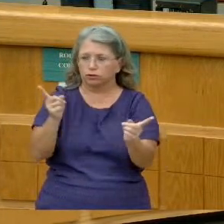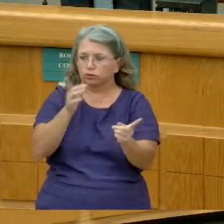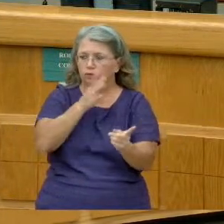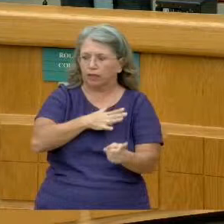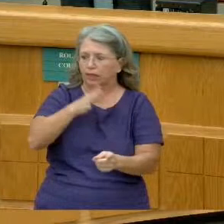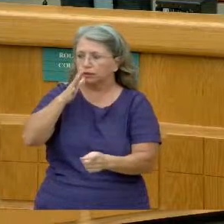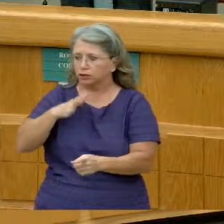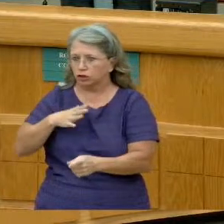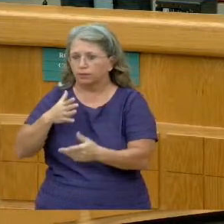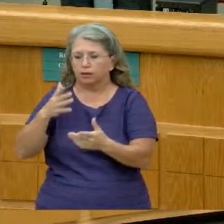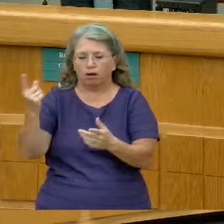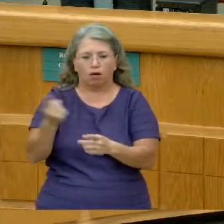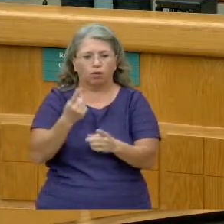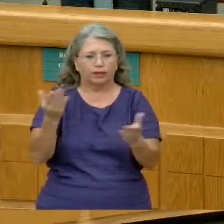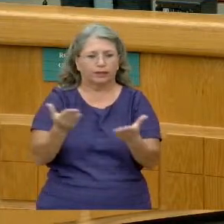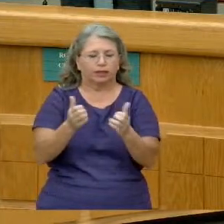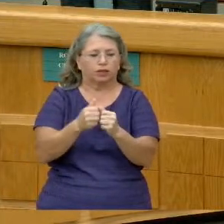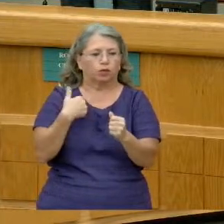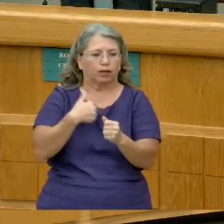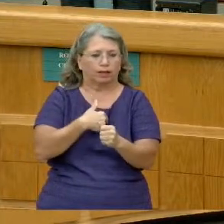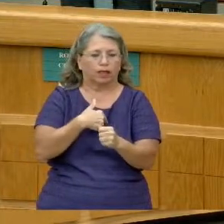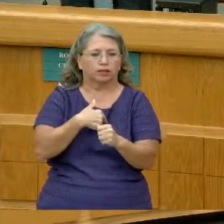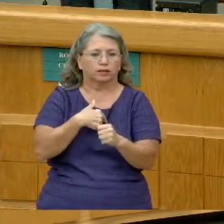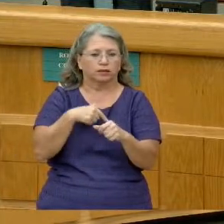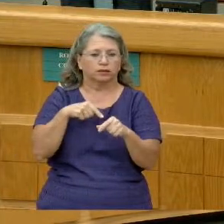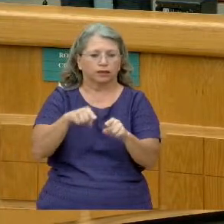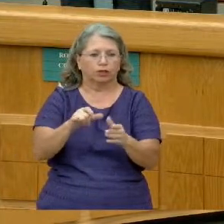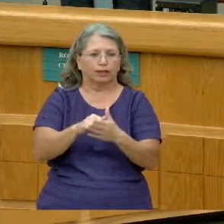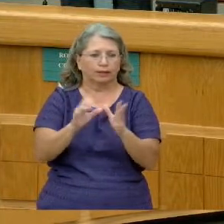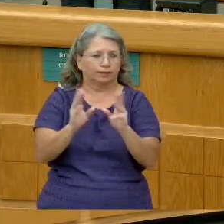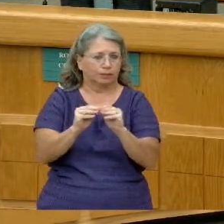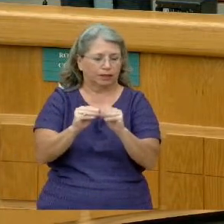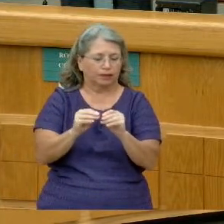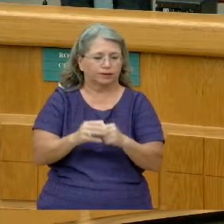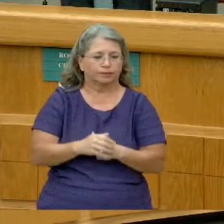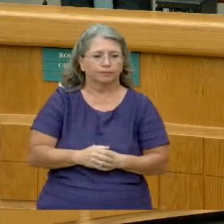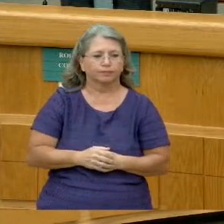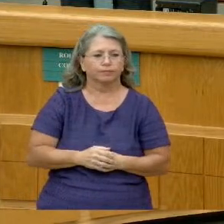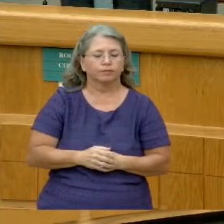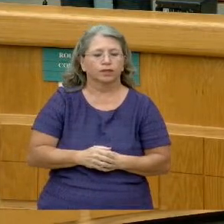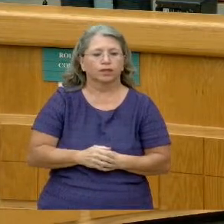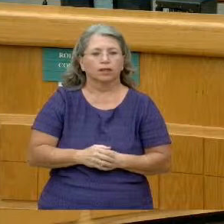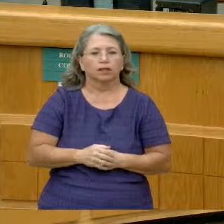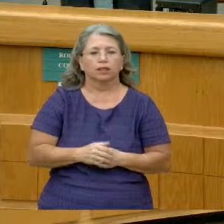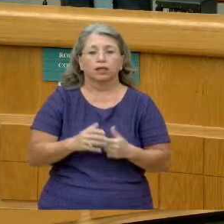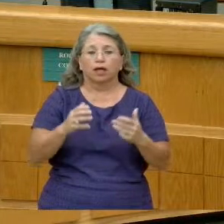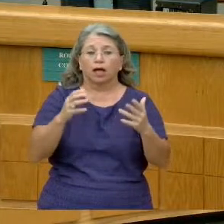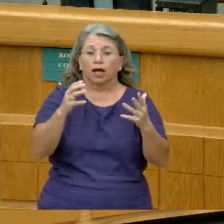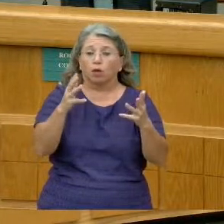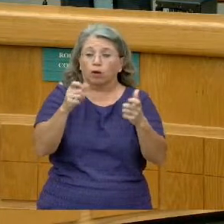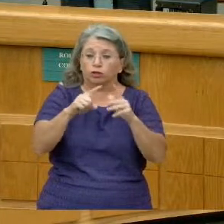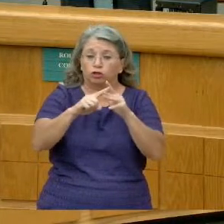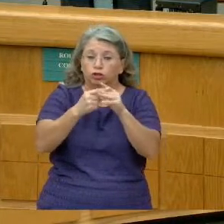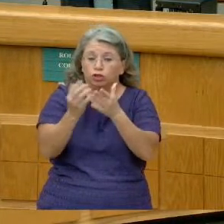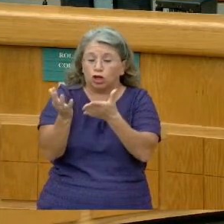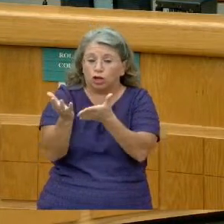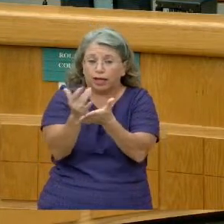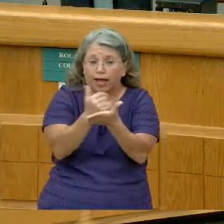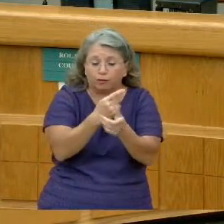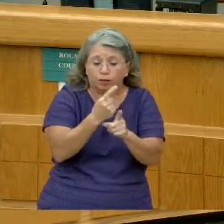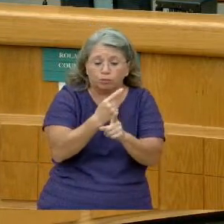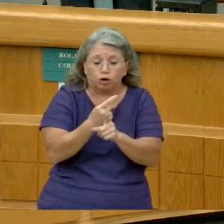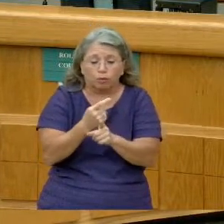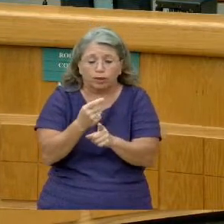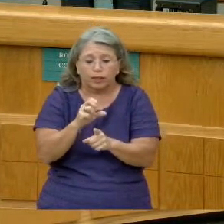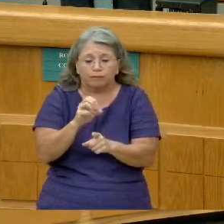and gentlemen, that are always here with us at our press briefings. So I want you to gather the right supplies and not hoard, but